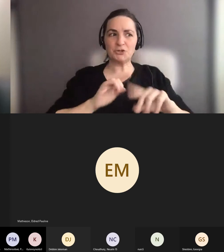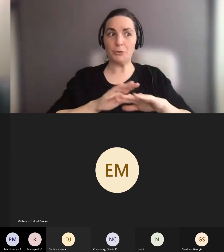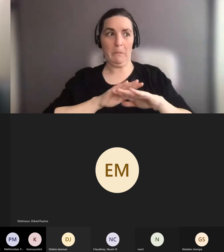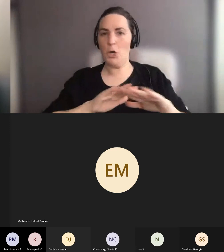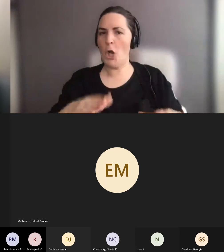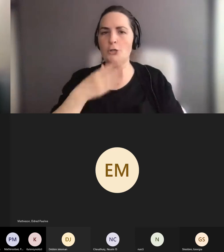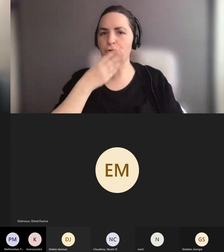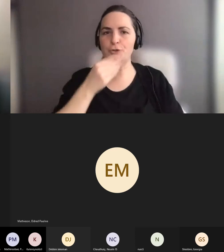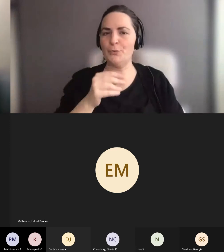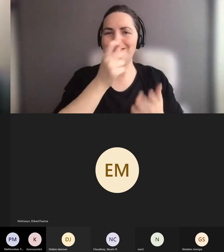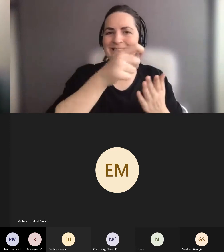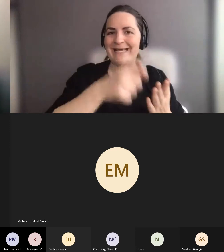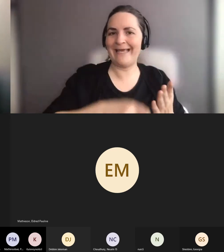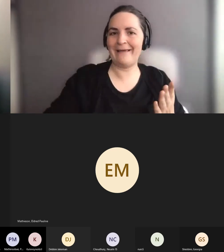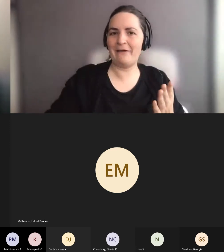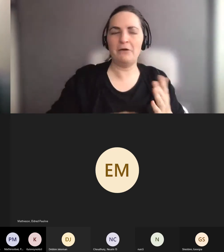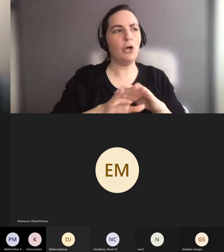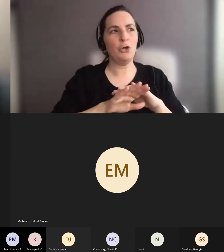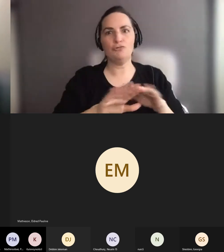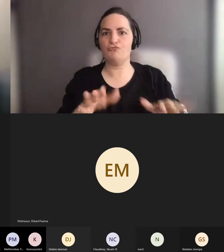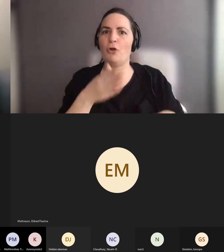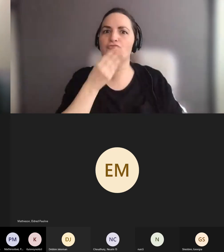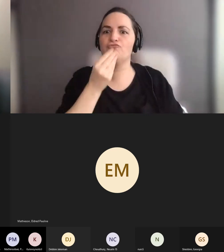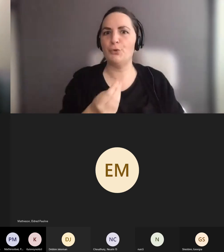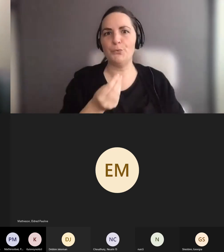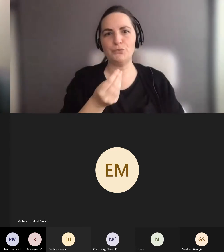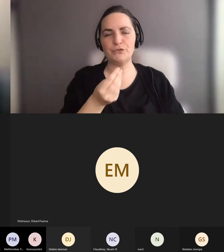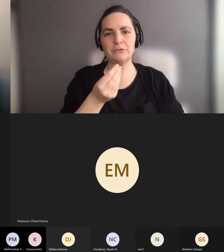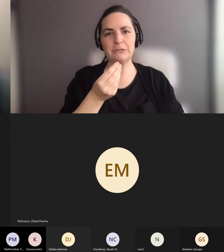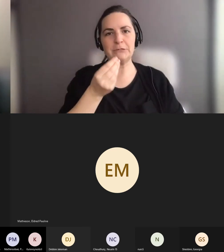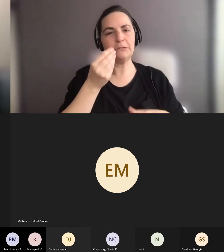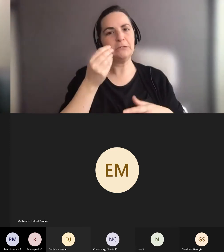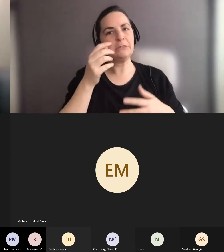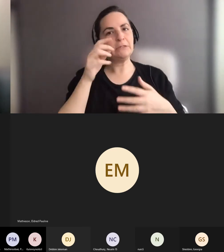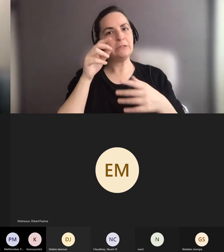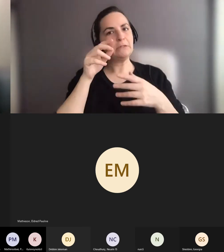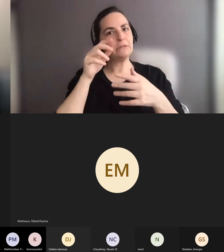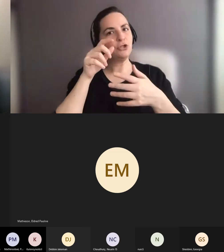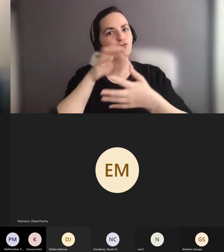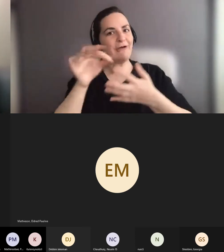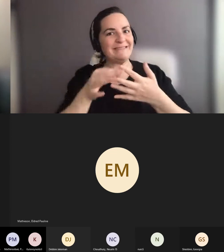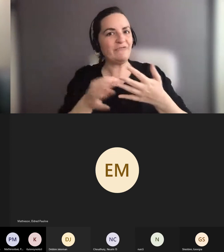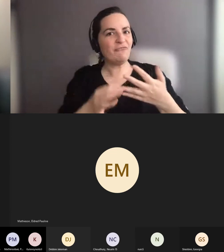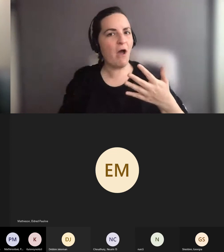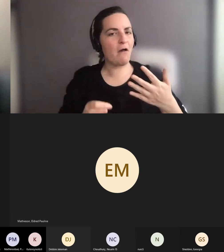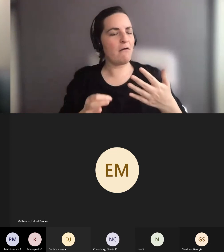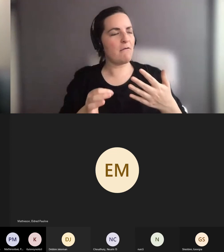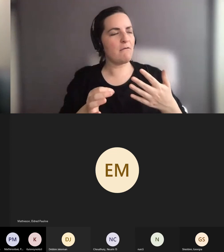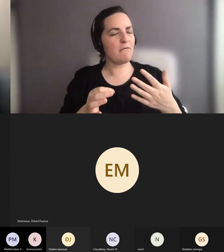about evaluating teacher's practice. I'm going to look quickly at one other example of the